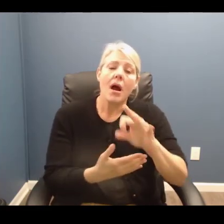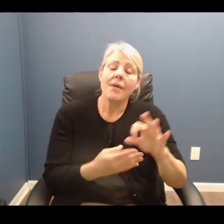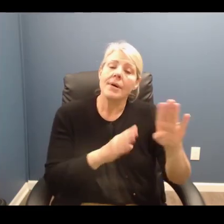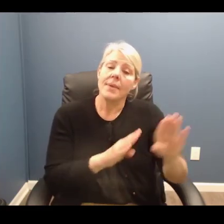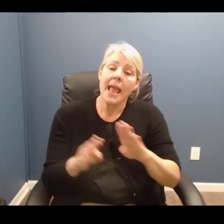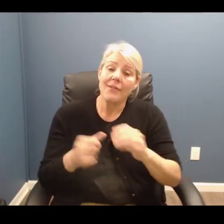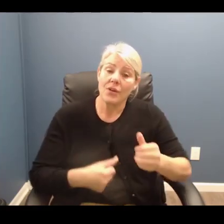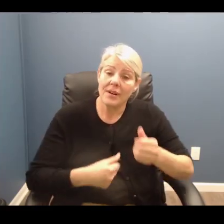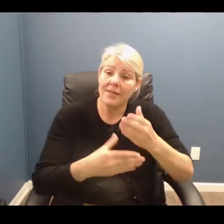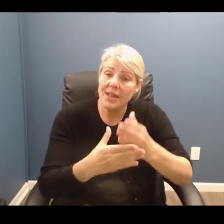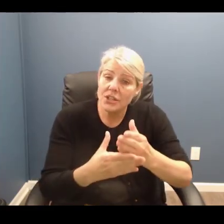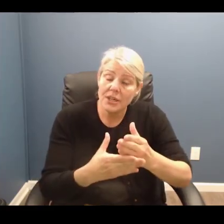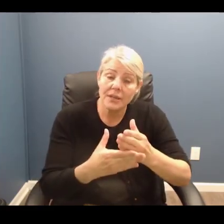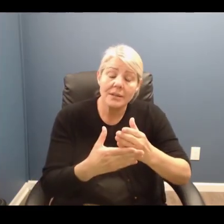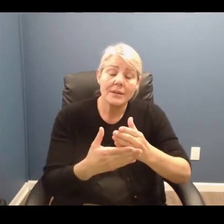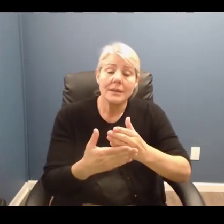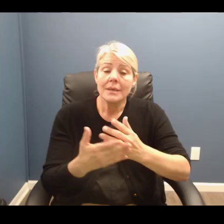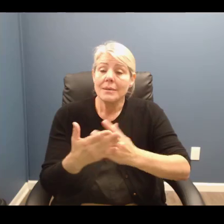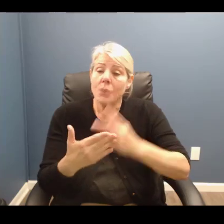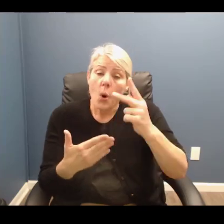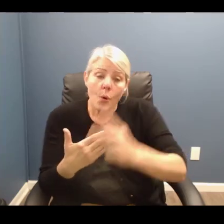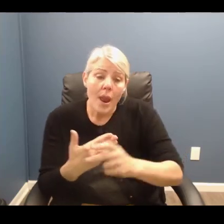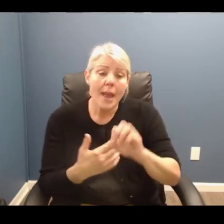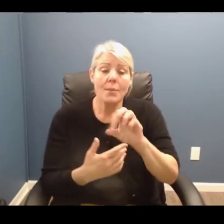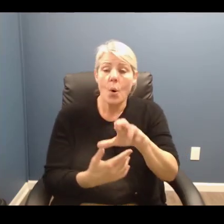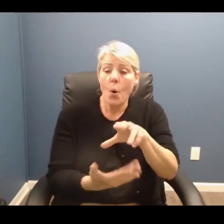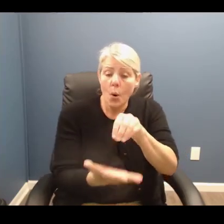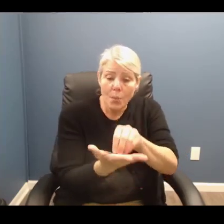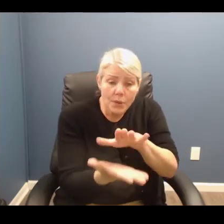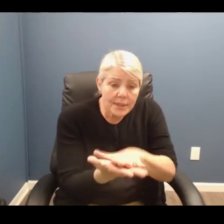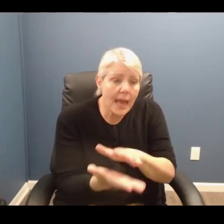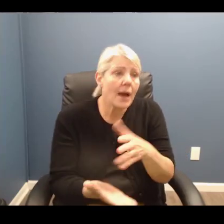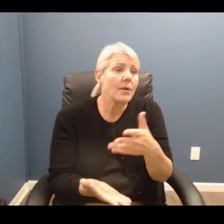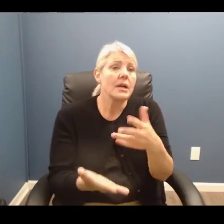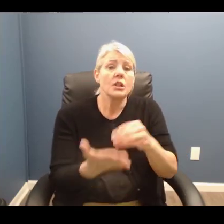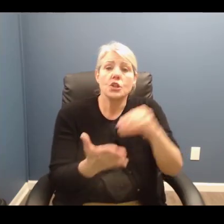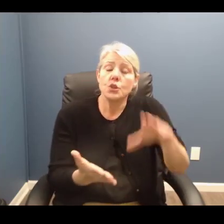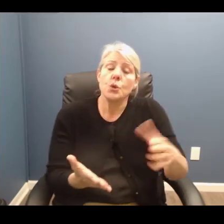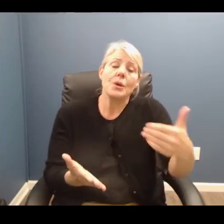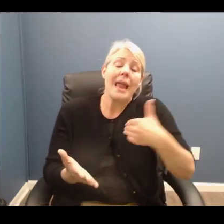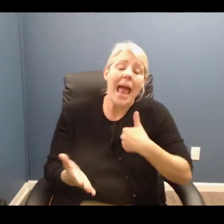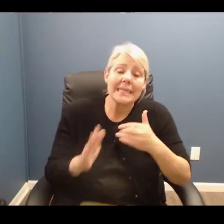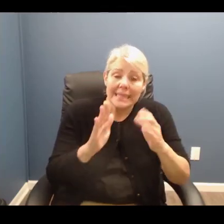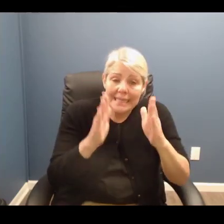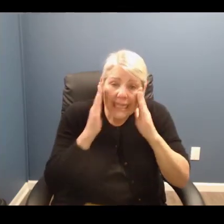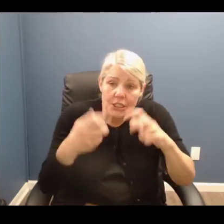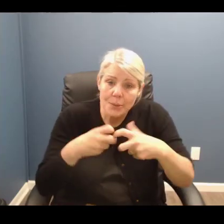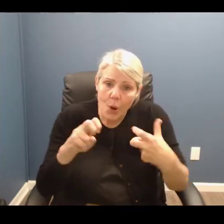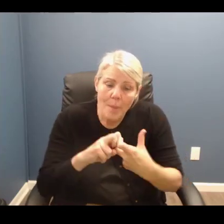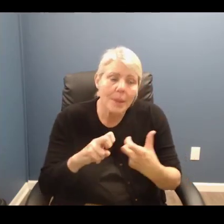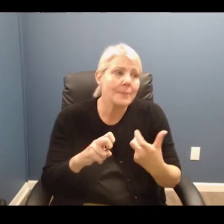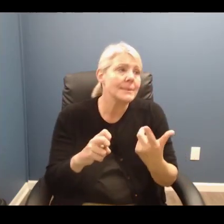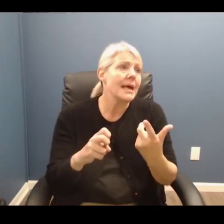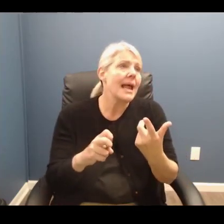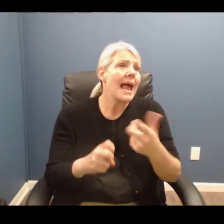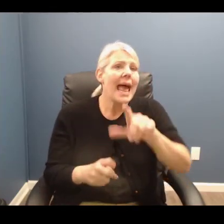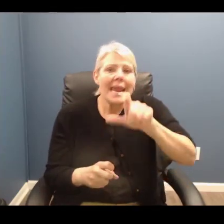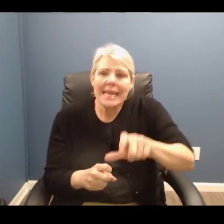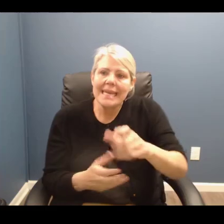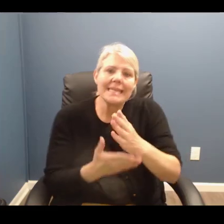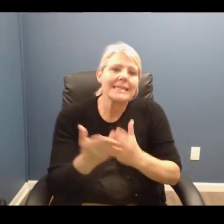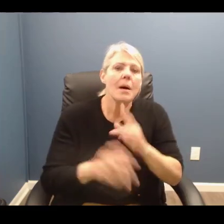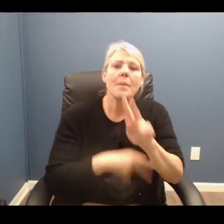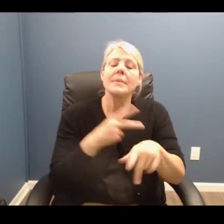intervention plan, or documents in the present levels the student has attention or stimming issues and requires the use of fidgets